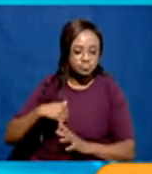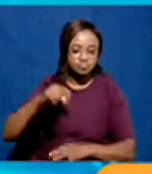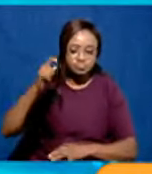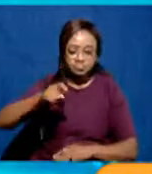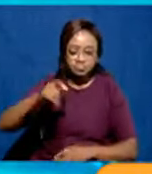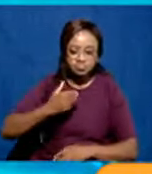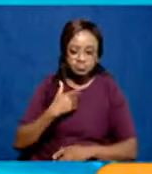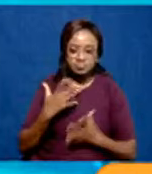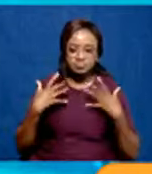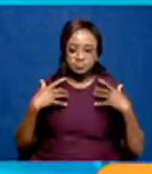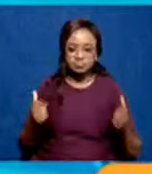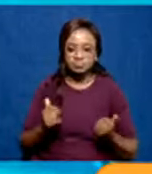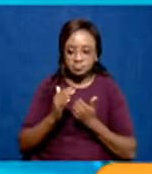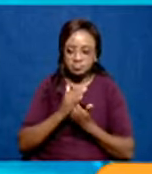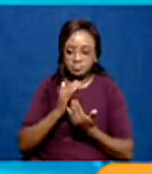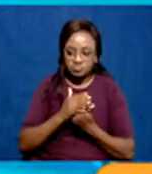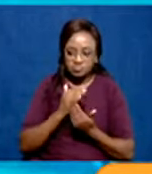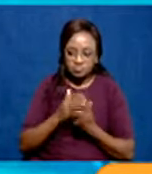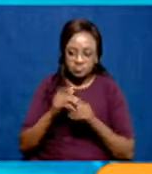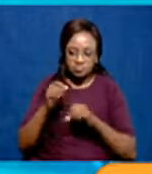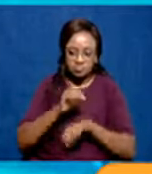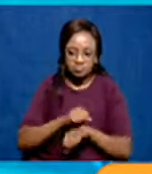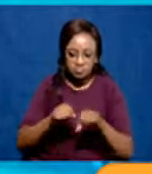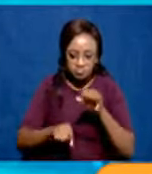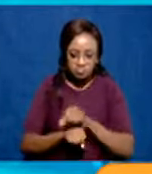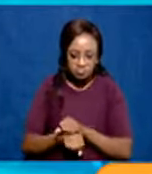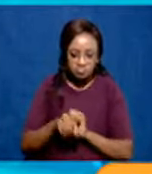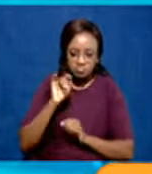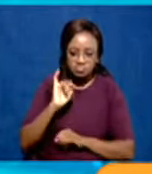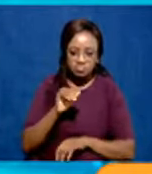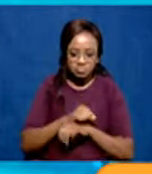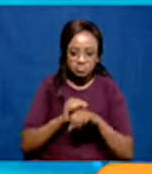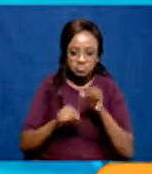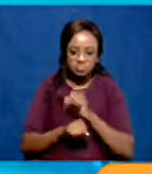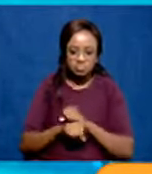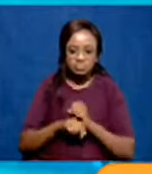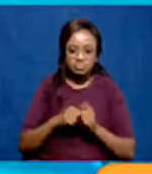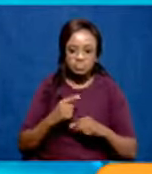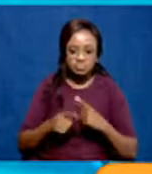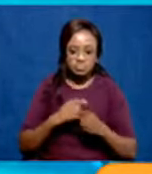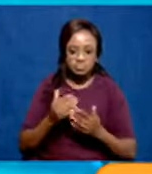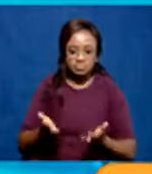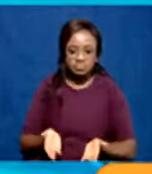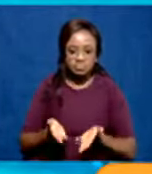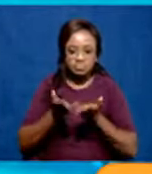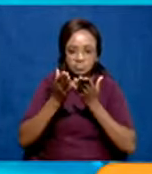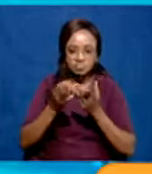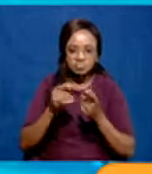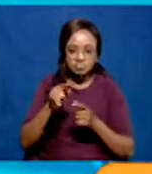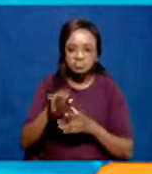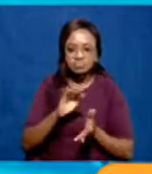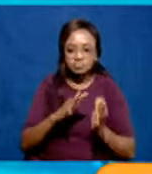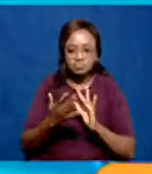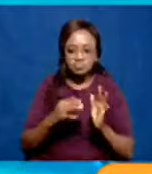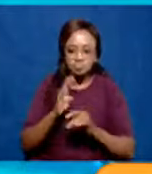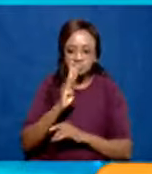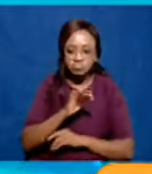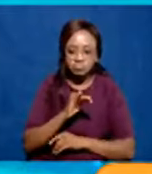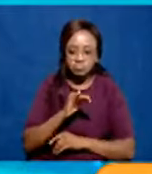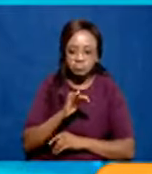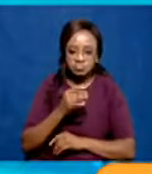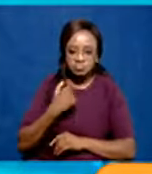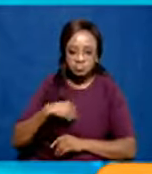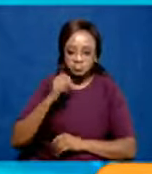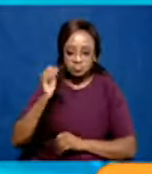a healthcare contribution structure that is progressive. Progressive meaning compared to ability to pay. Ability to